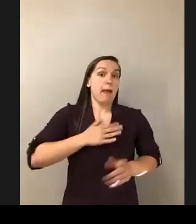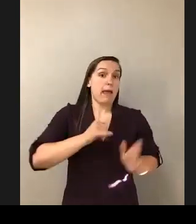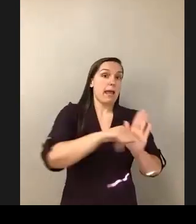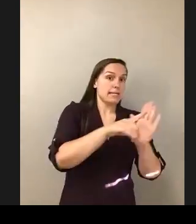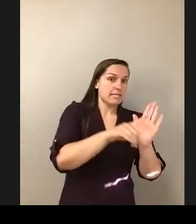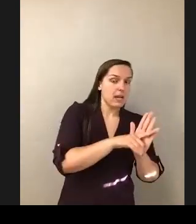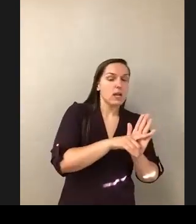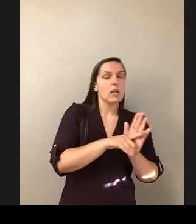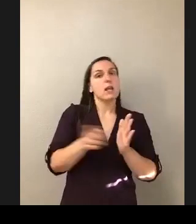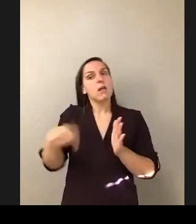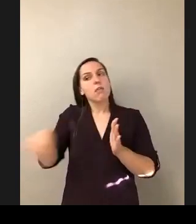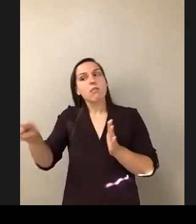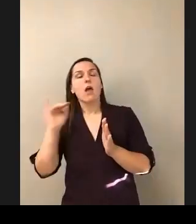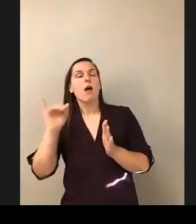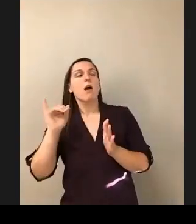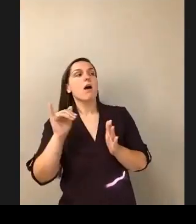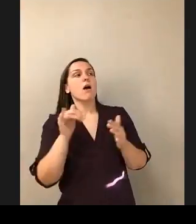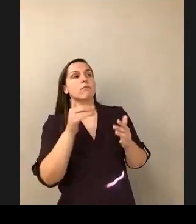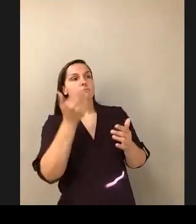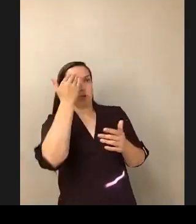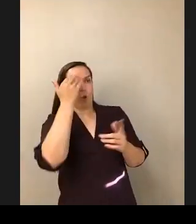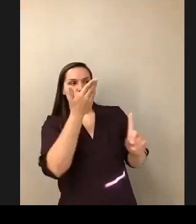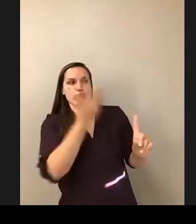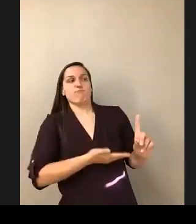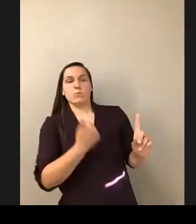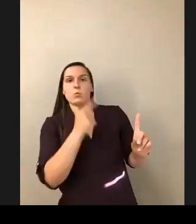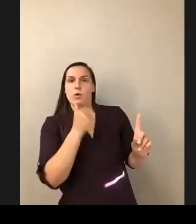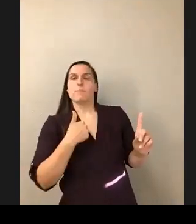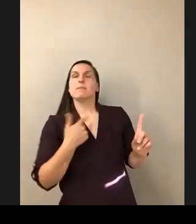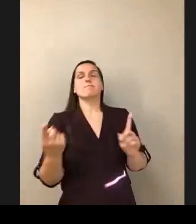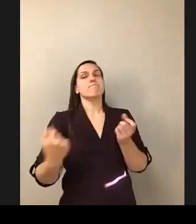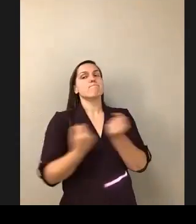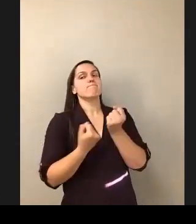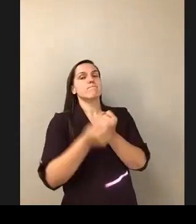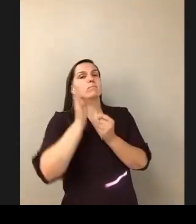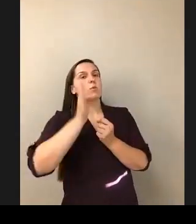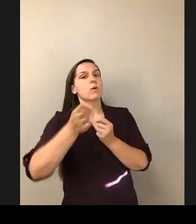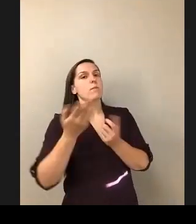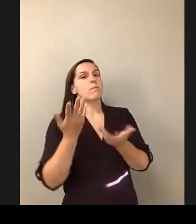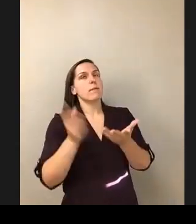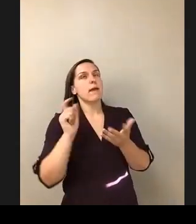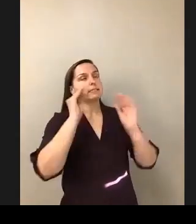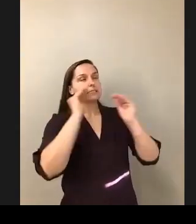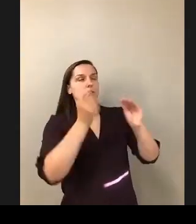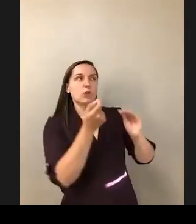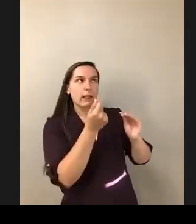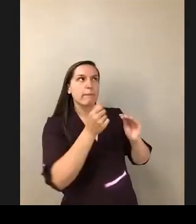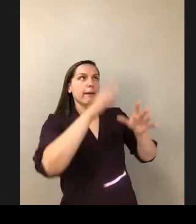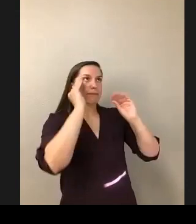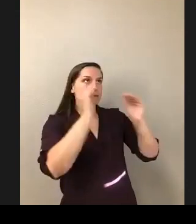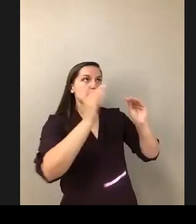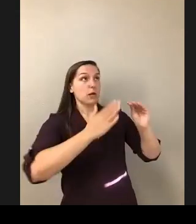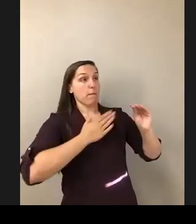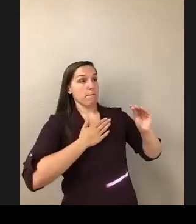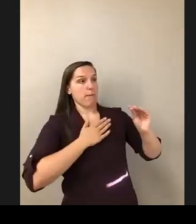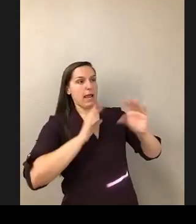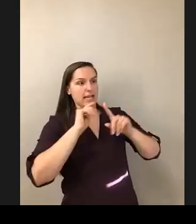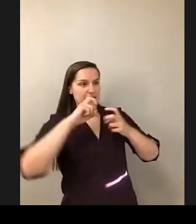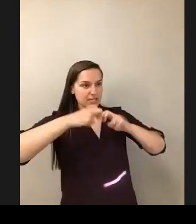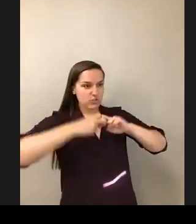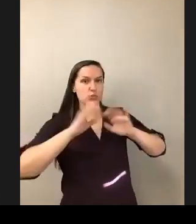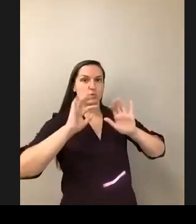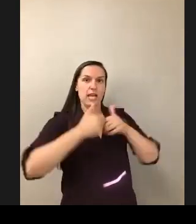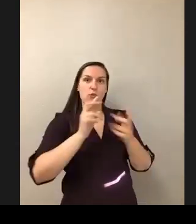sense of me of like, okay, she's got us. We might have to school her a little bit. We might have to educate on what our issues are and how they're different than